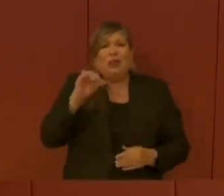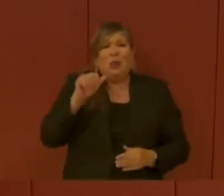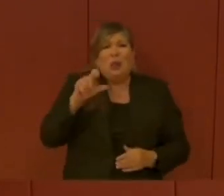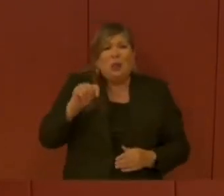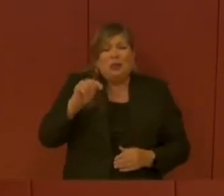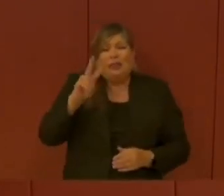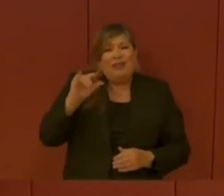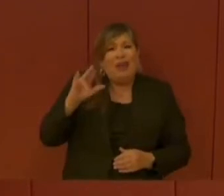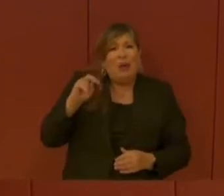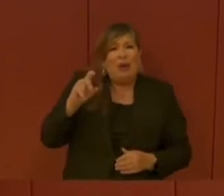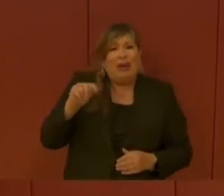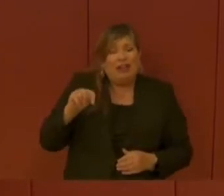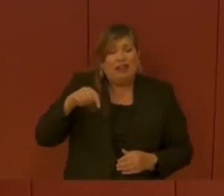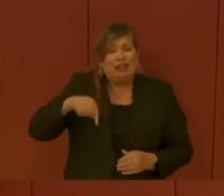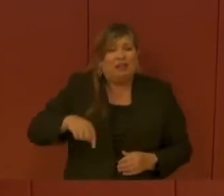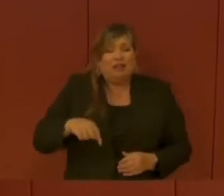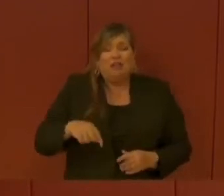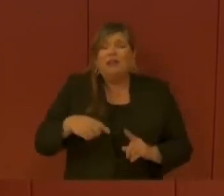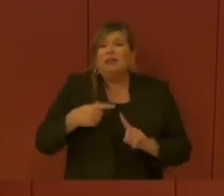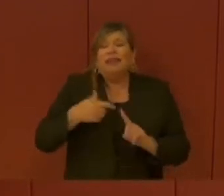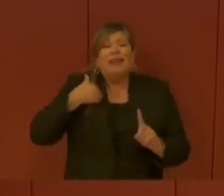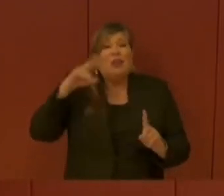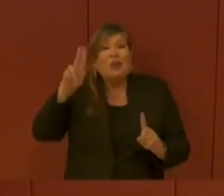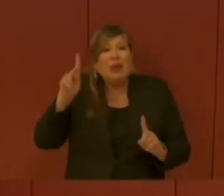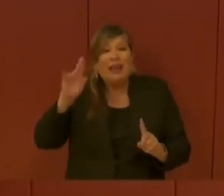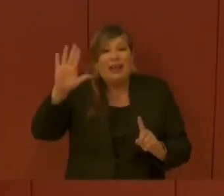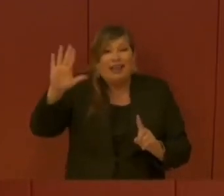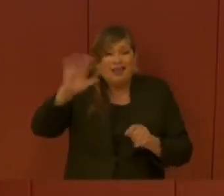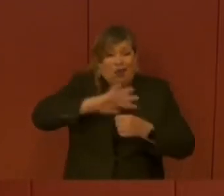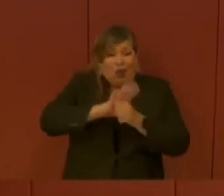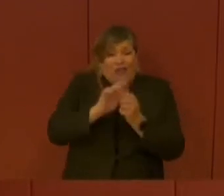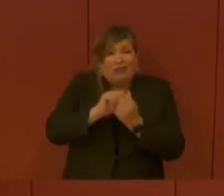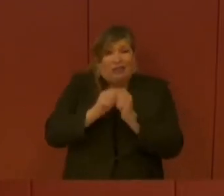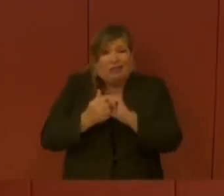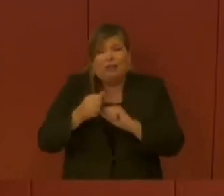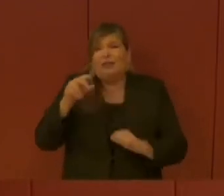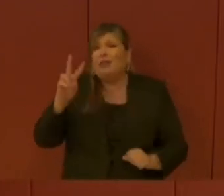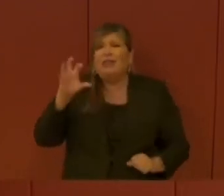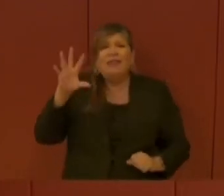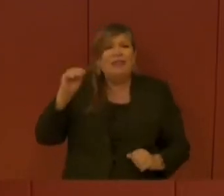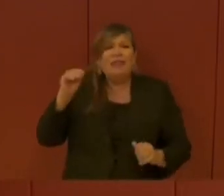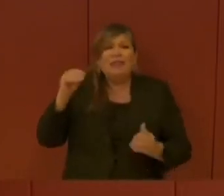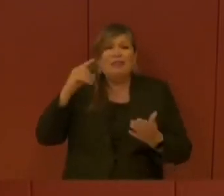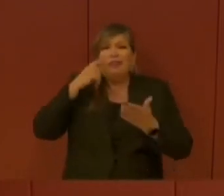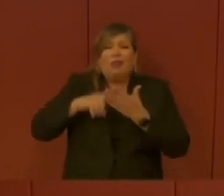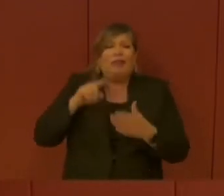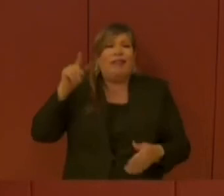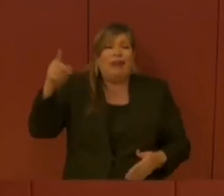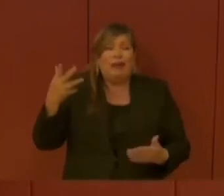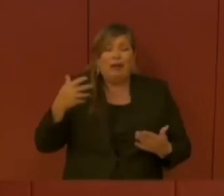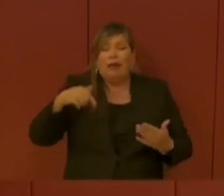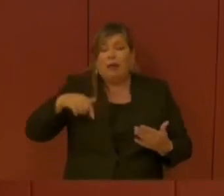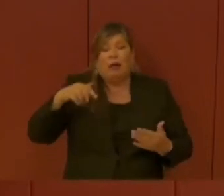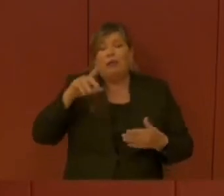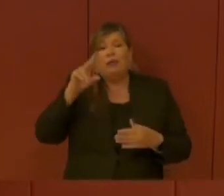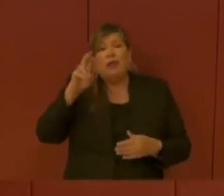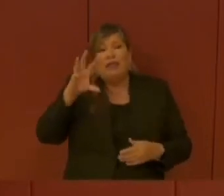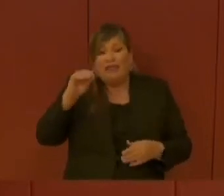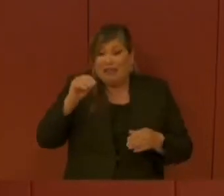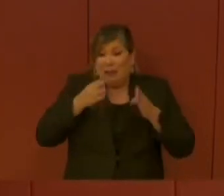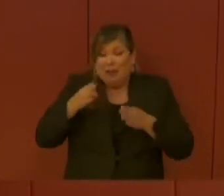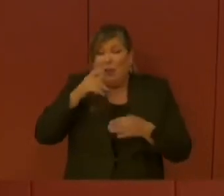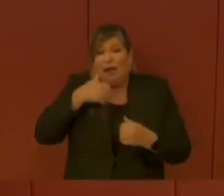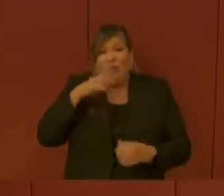course, have the United Kingdom. UK, over 250 have been identified in the state of California, South Africa, just a